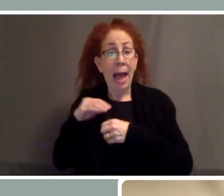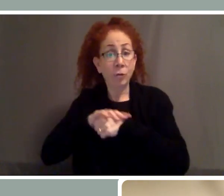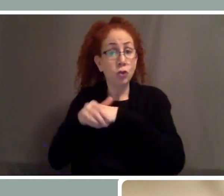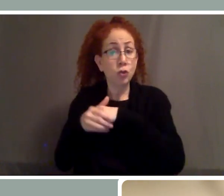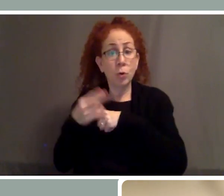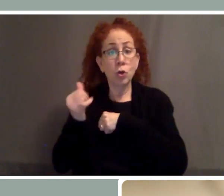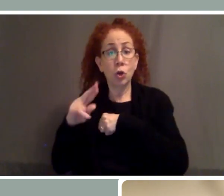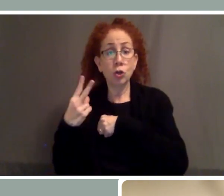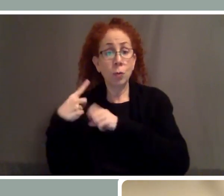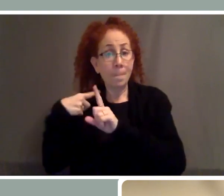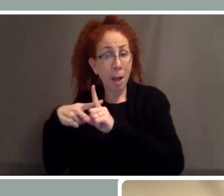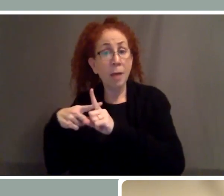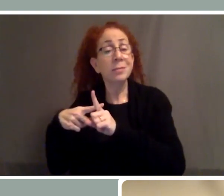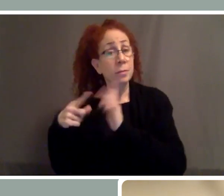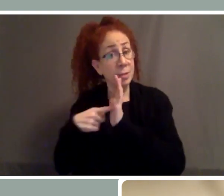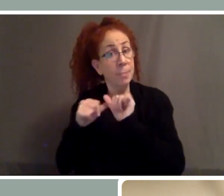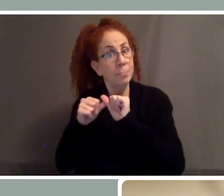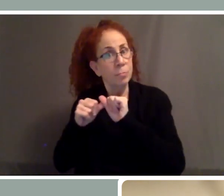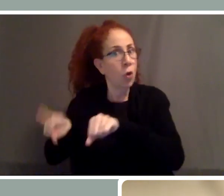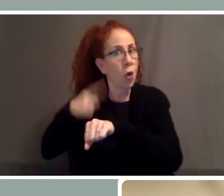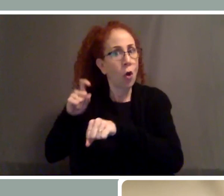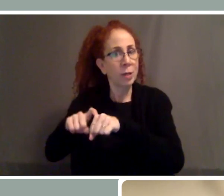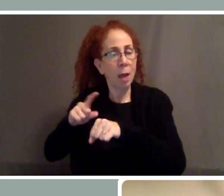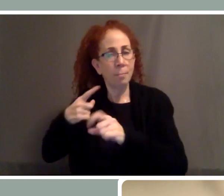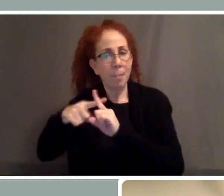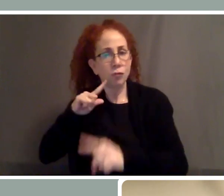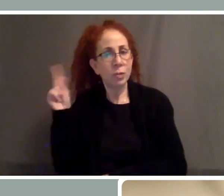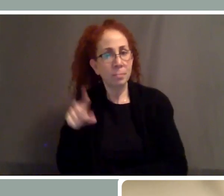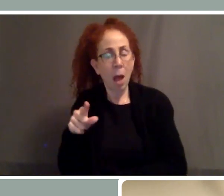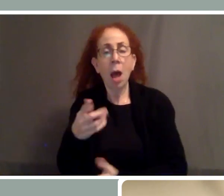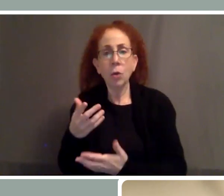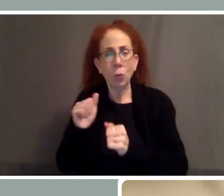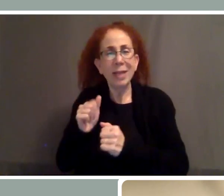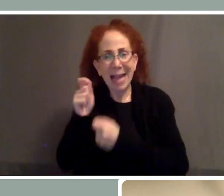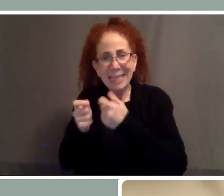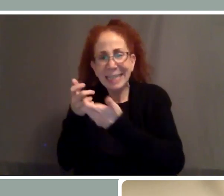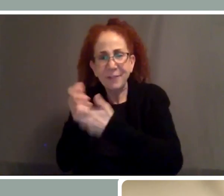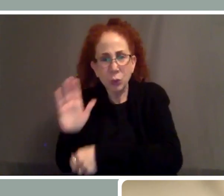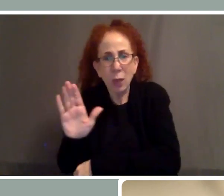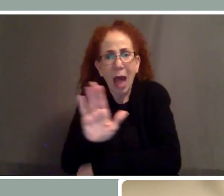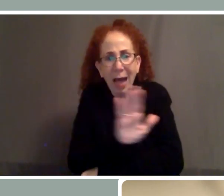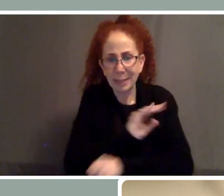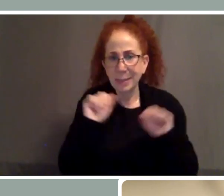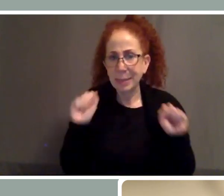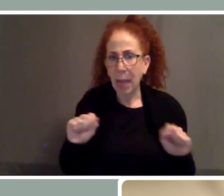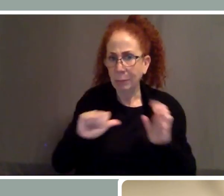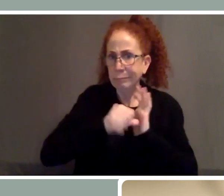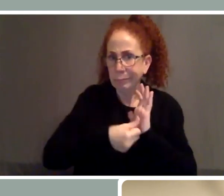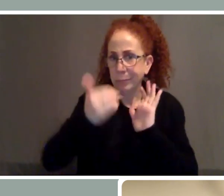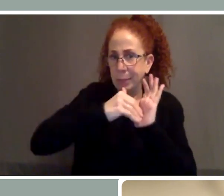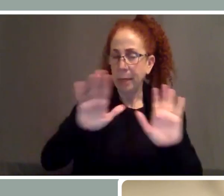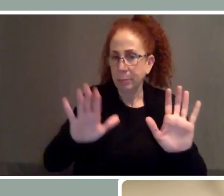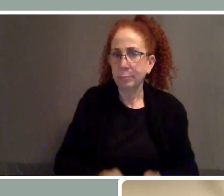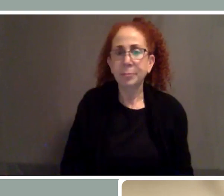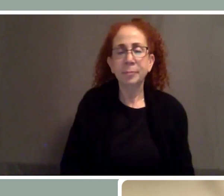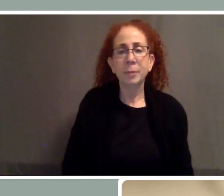we can often get a very long response, we do think of it and we do individualize things. So again, I want to share with you what